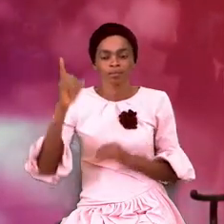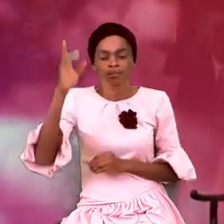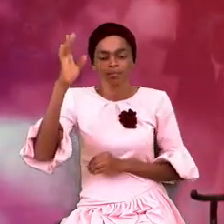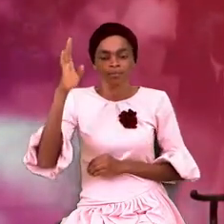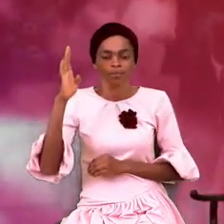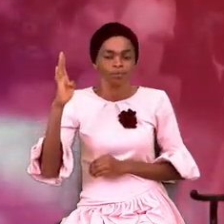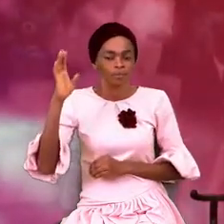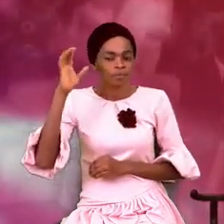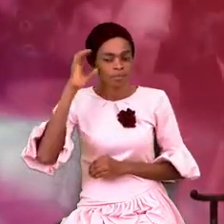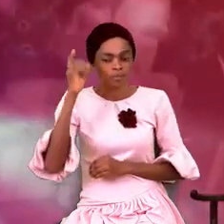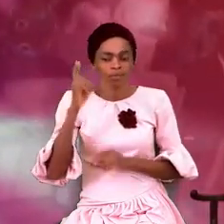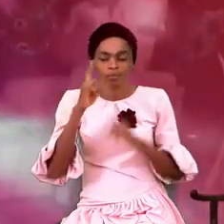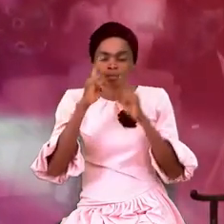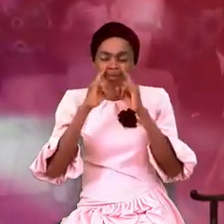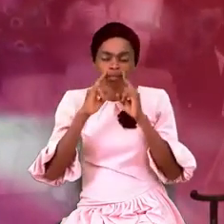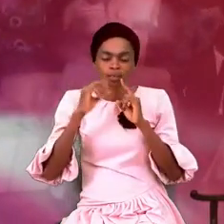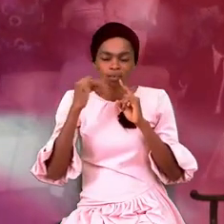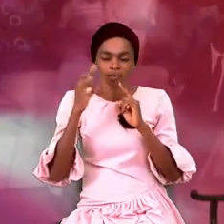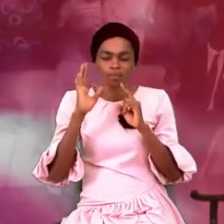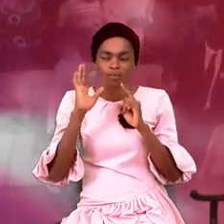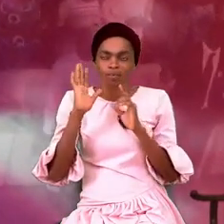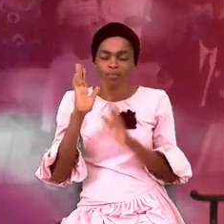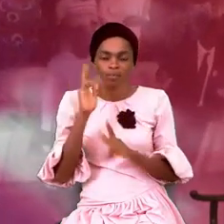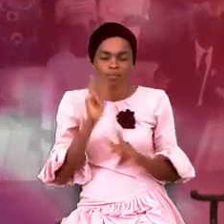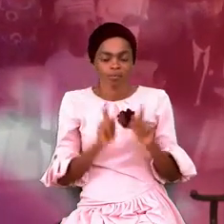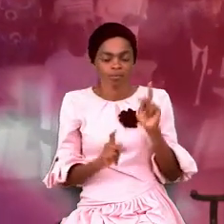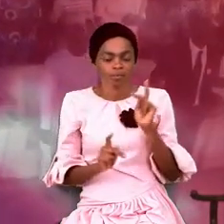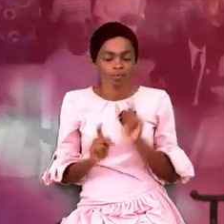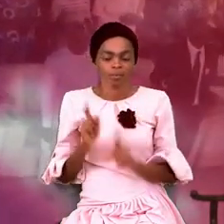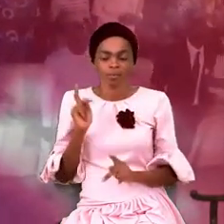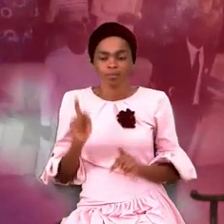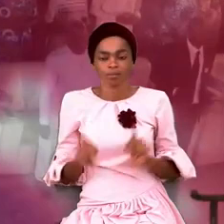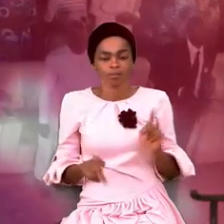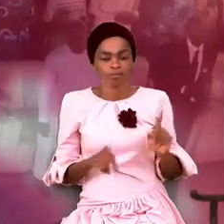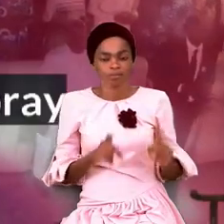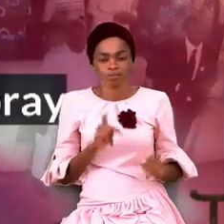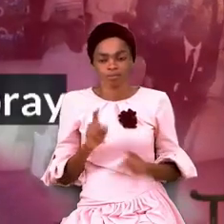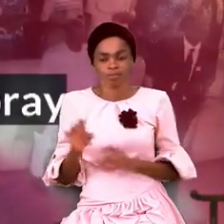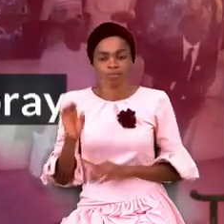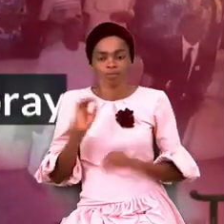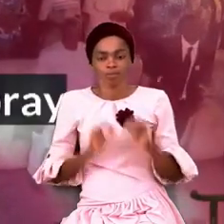Oh God, as we call out your name.